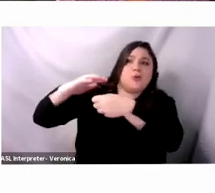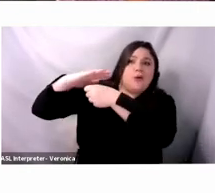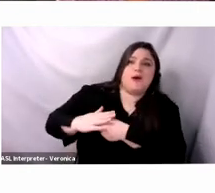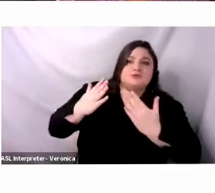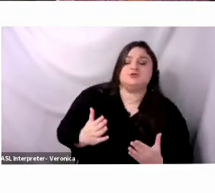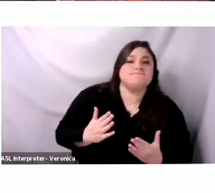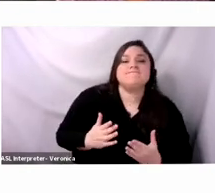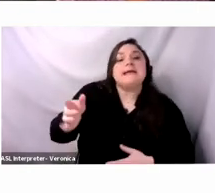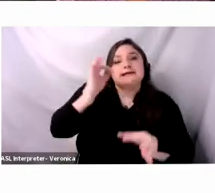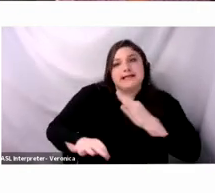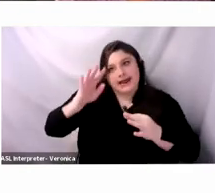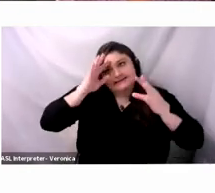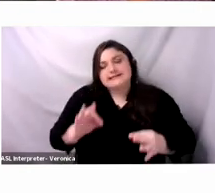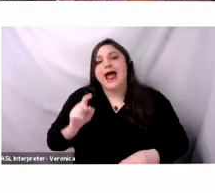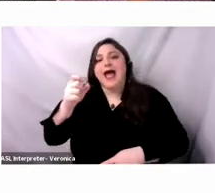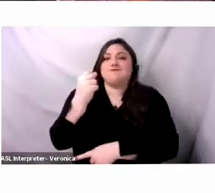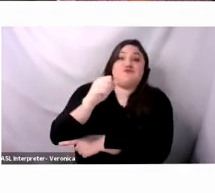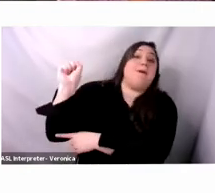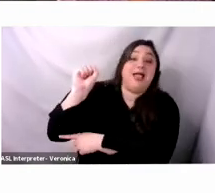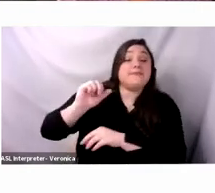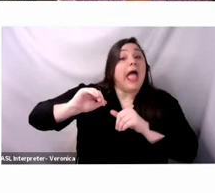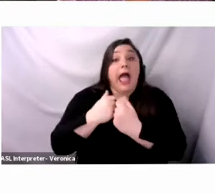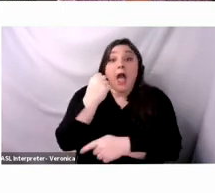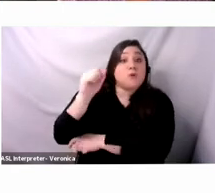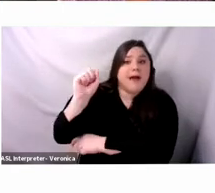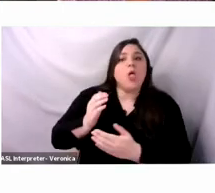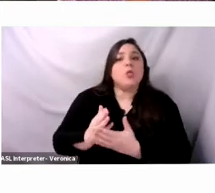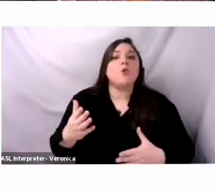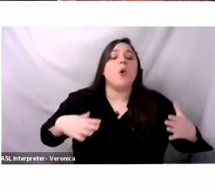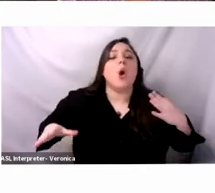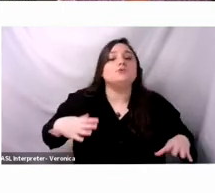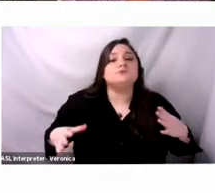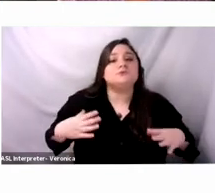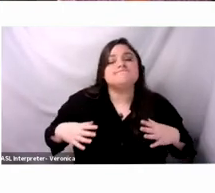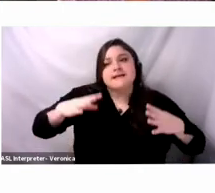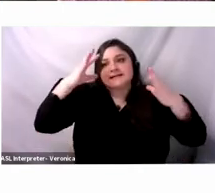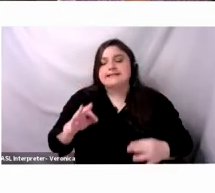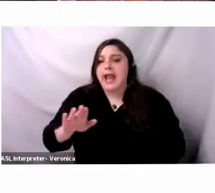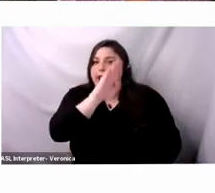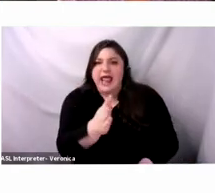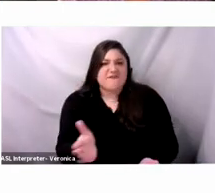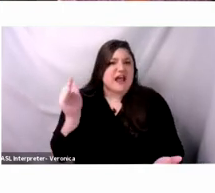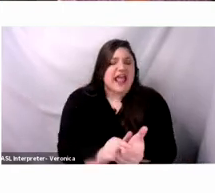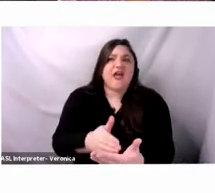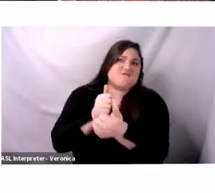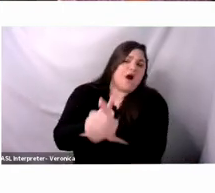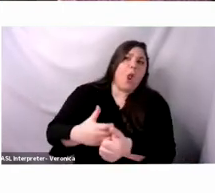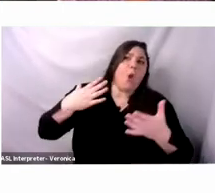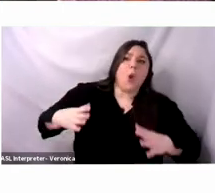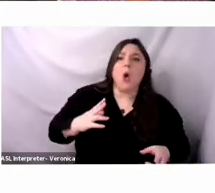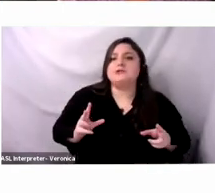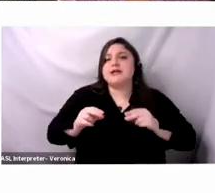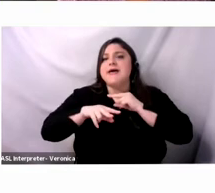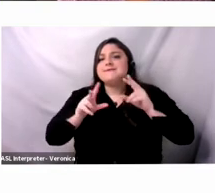rebel against the oppressor's dress code. He vowed never to wear European clothing again and became the first lawyer in the colony to wear